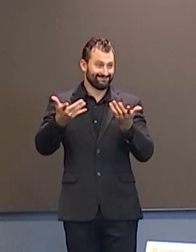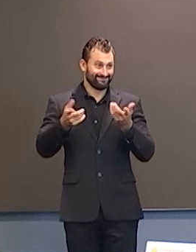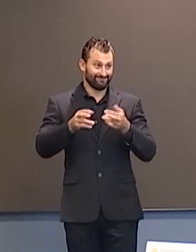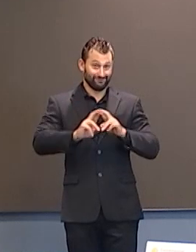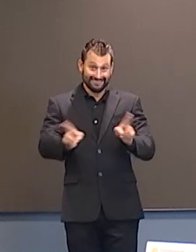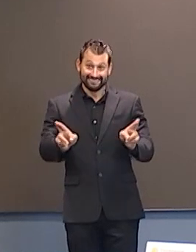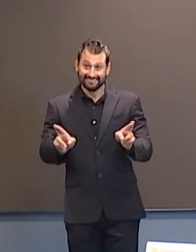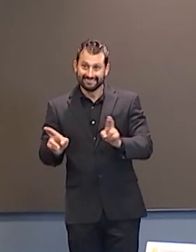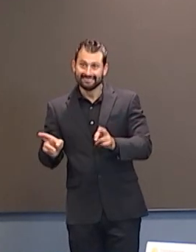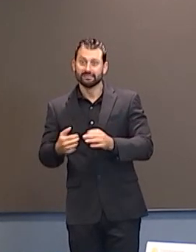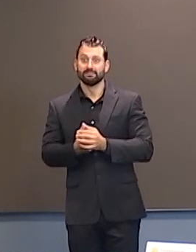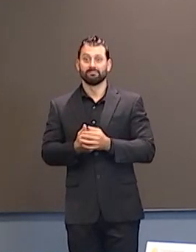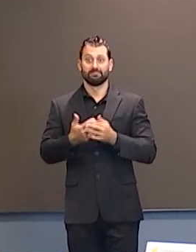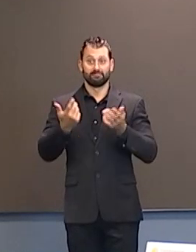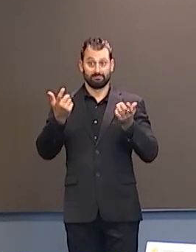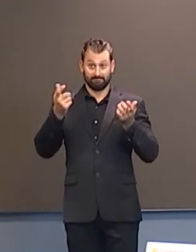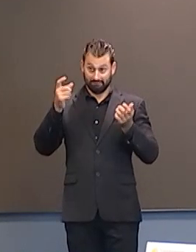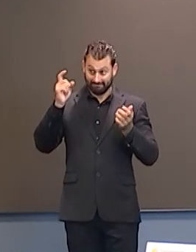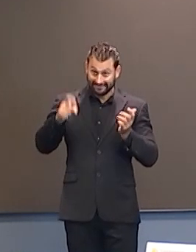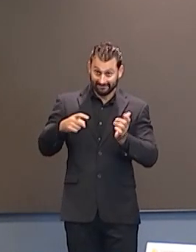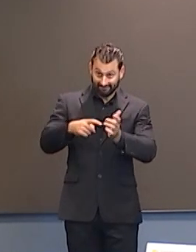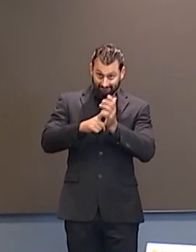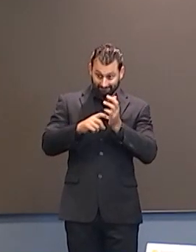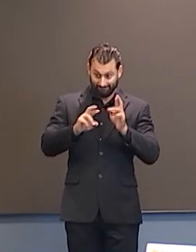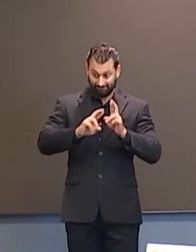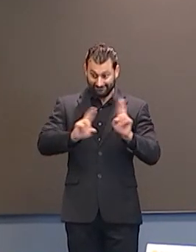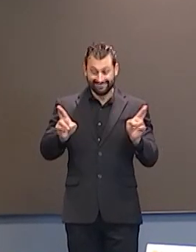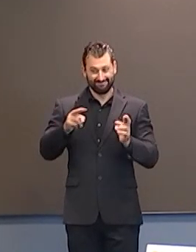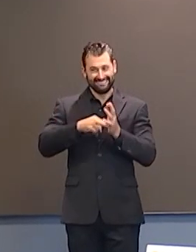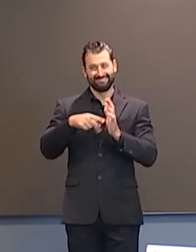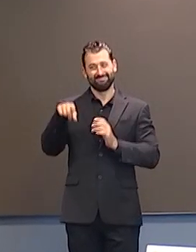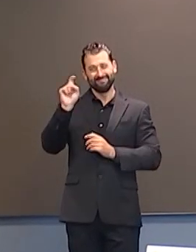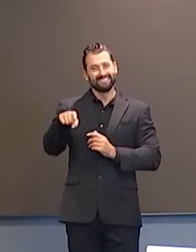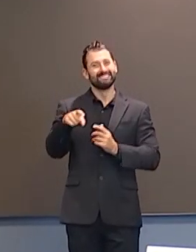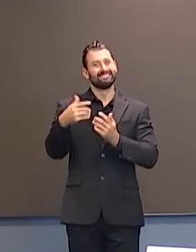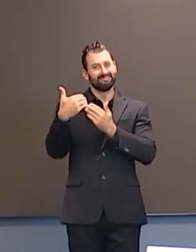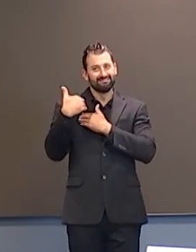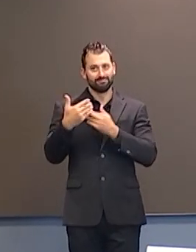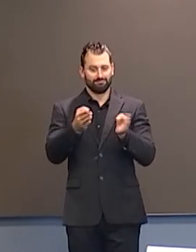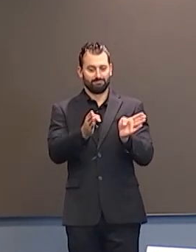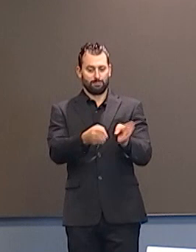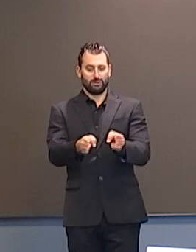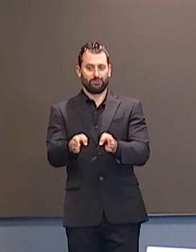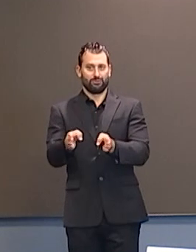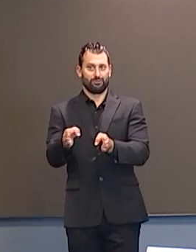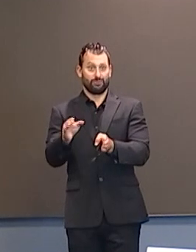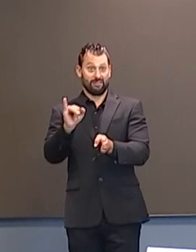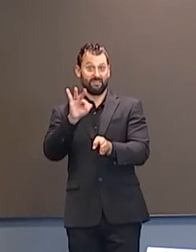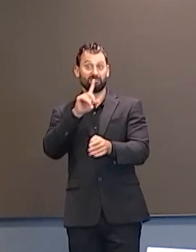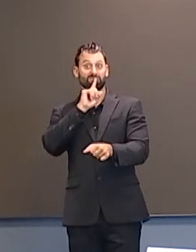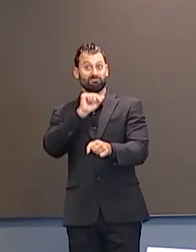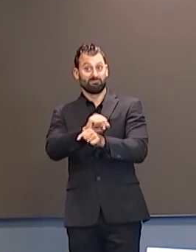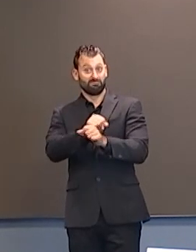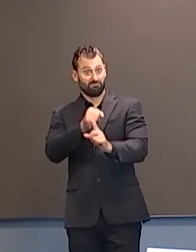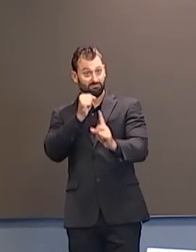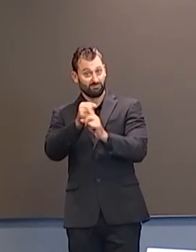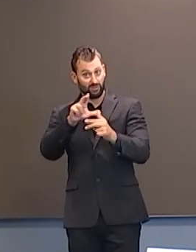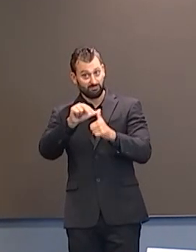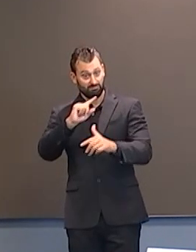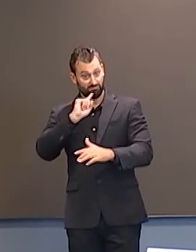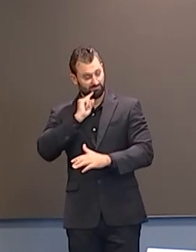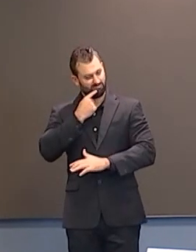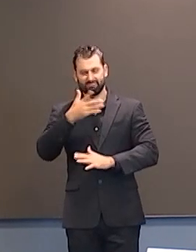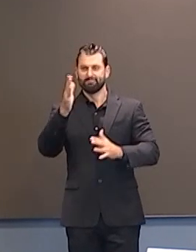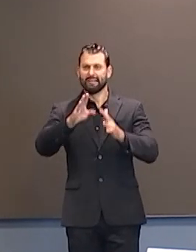need to in preparation to keep people safe. It also authorizes debris actions and clearing